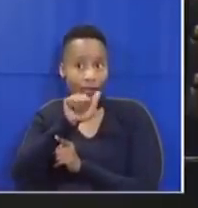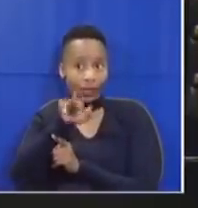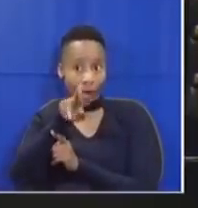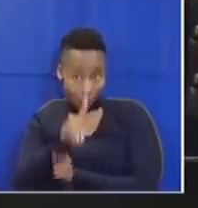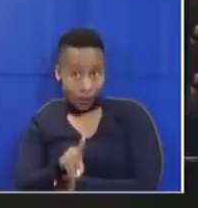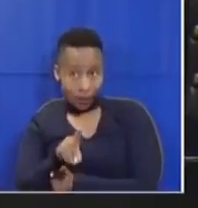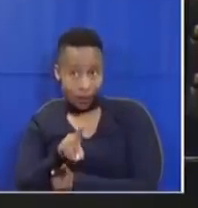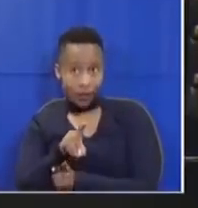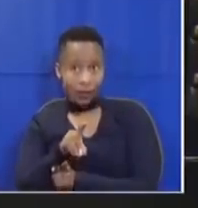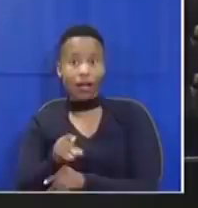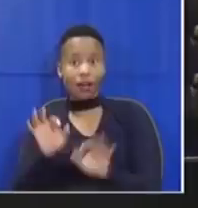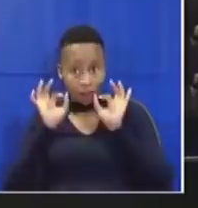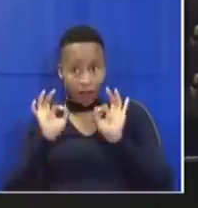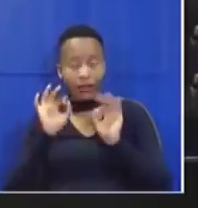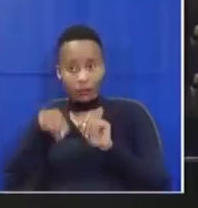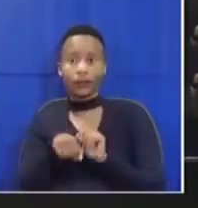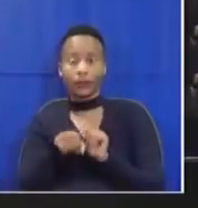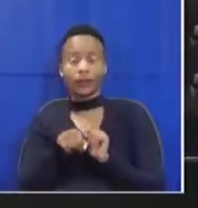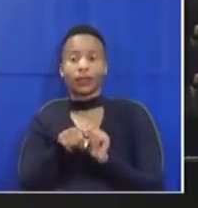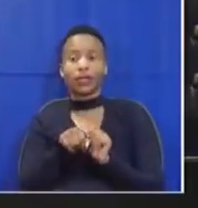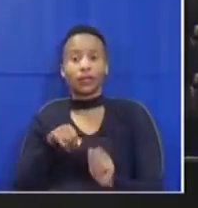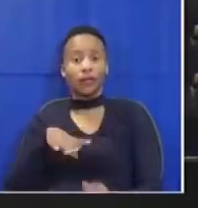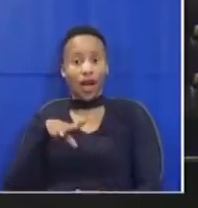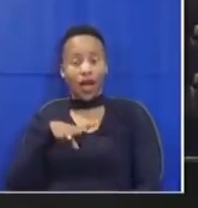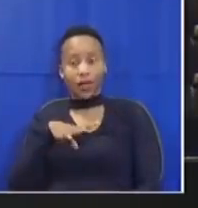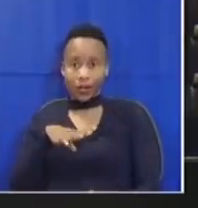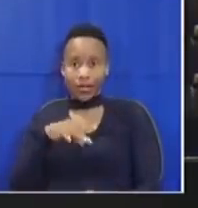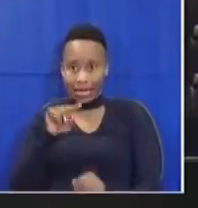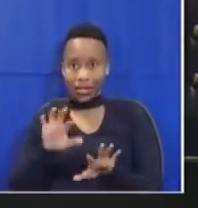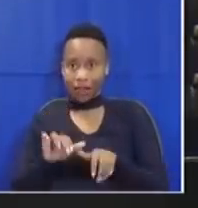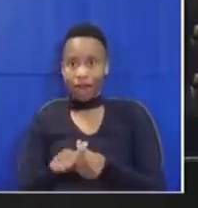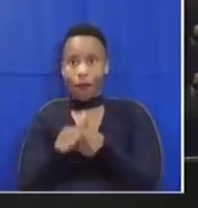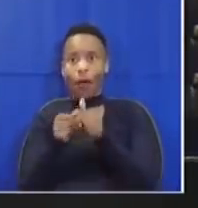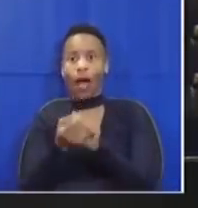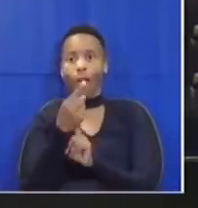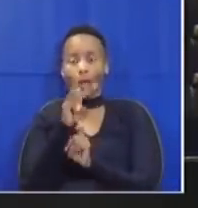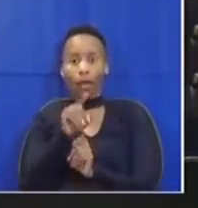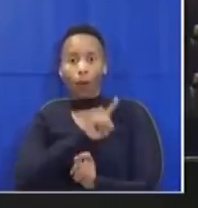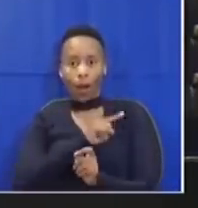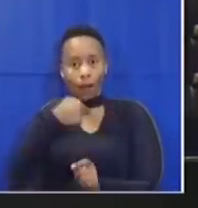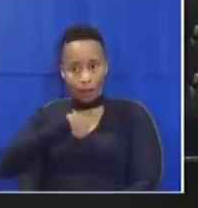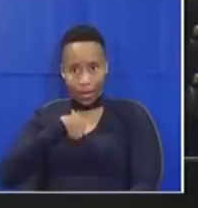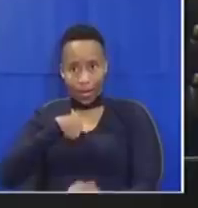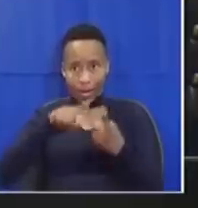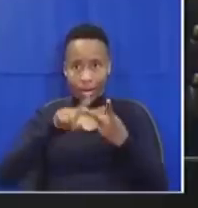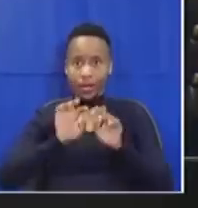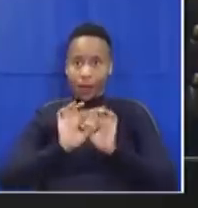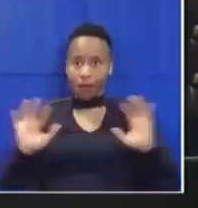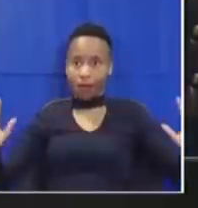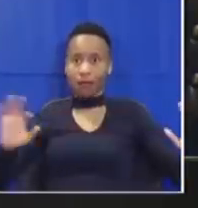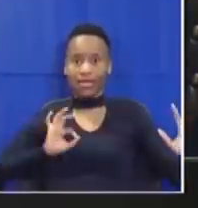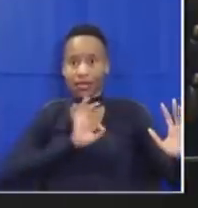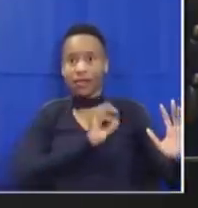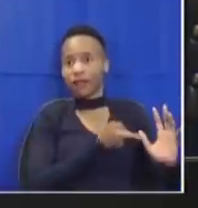handset, it is fine, we will follow up on it. Because neither myself nor the service